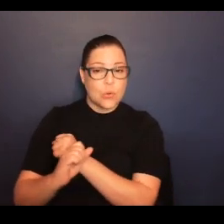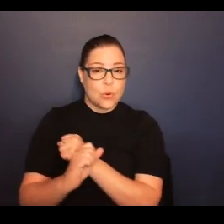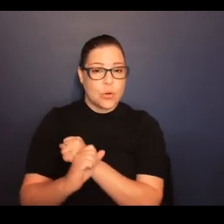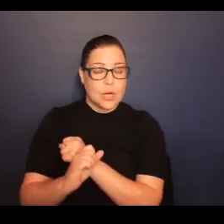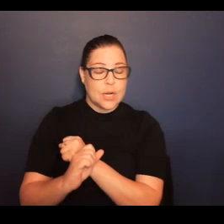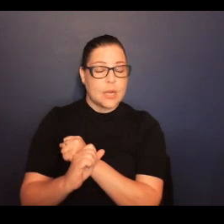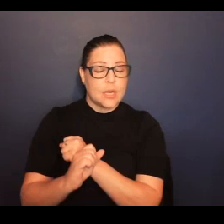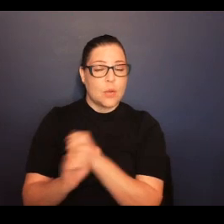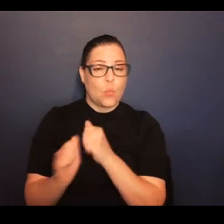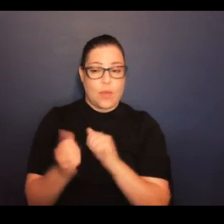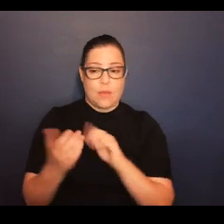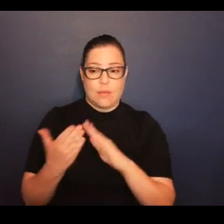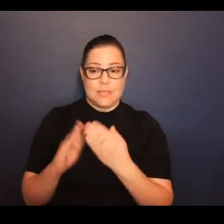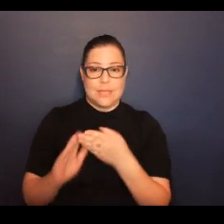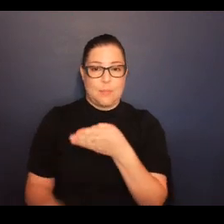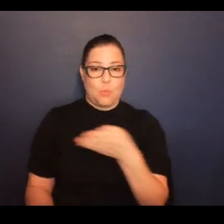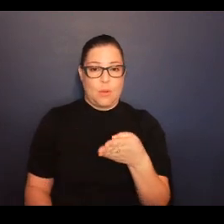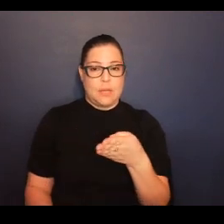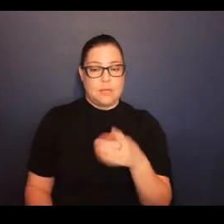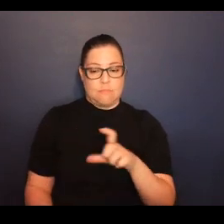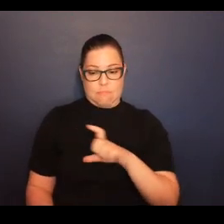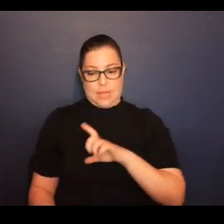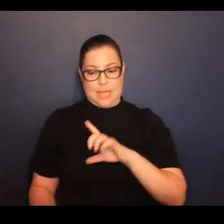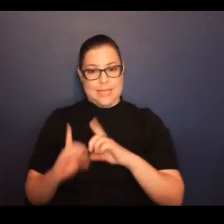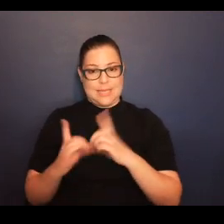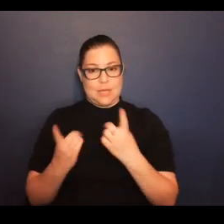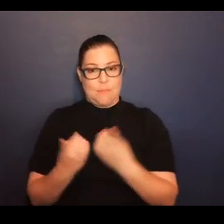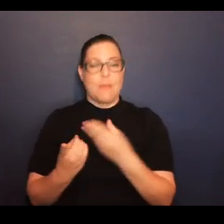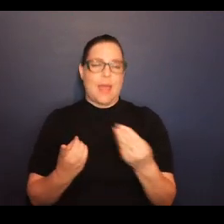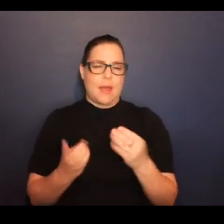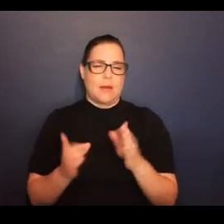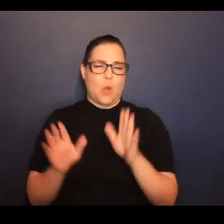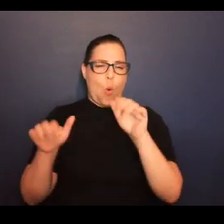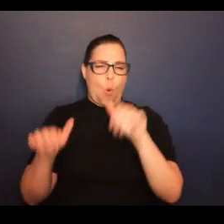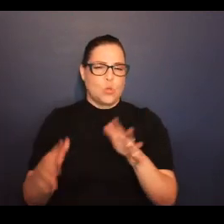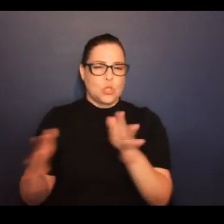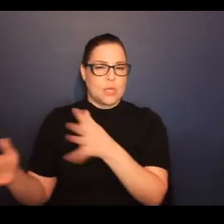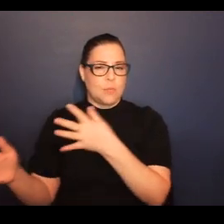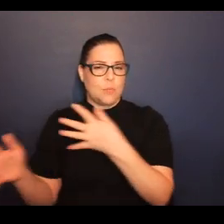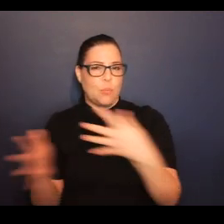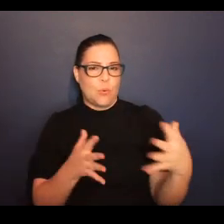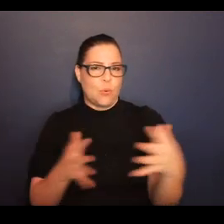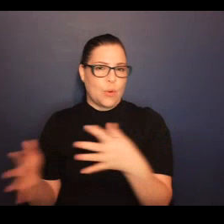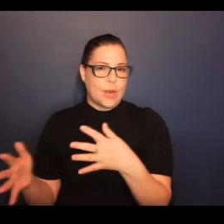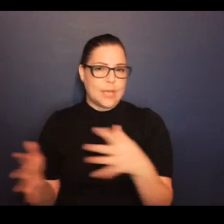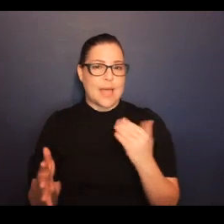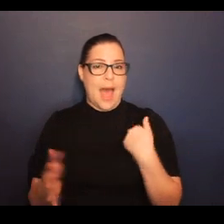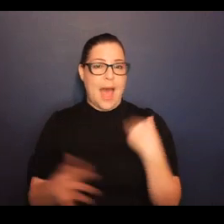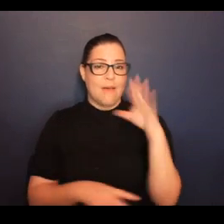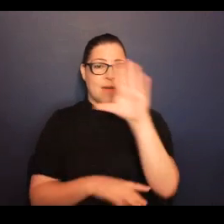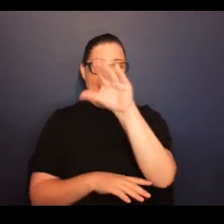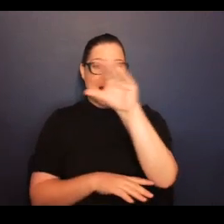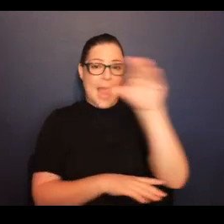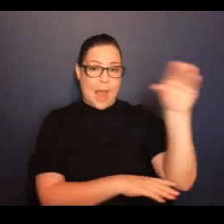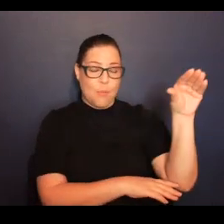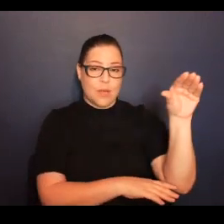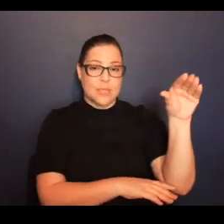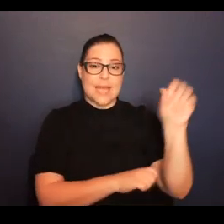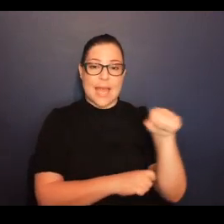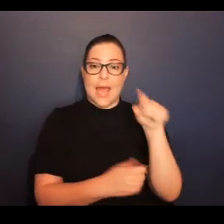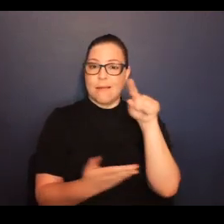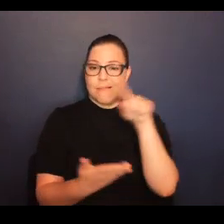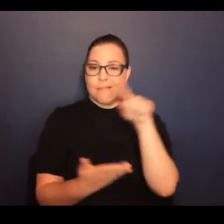done with the City of Boynton Beach Police Department and at Ocean Breeze, we have had cameras installed. We have license plate readers installed.